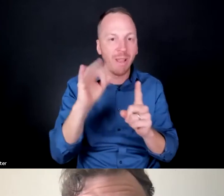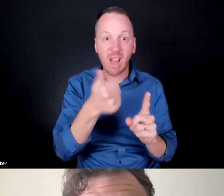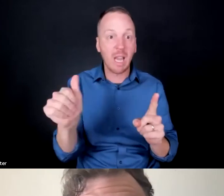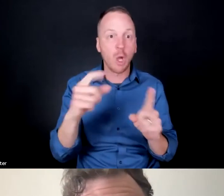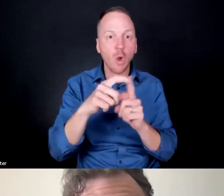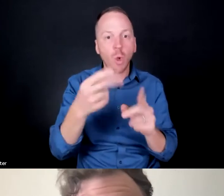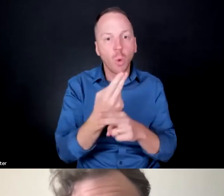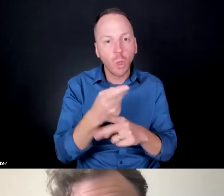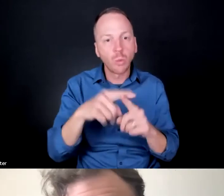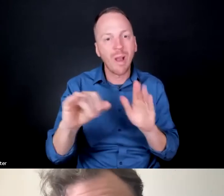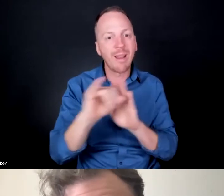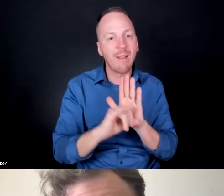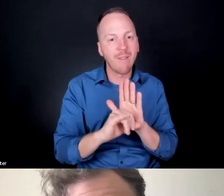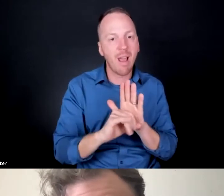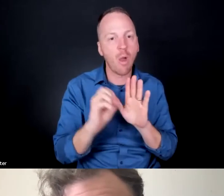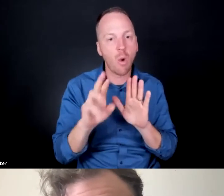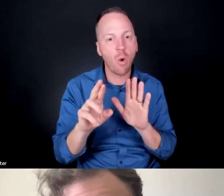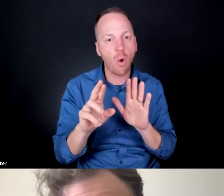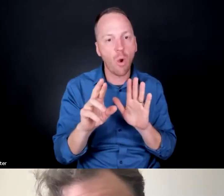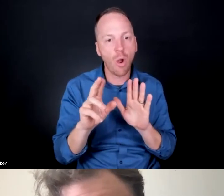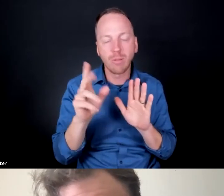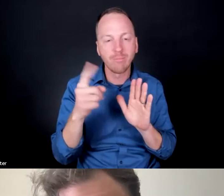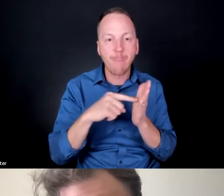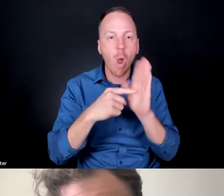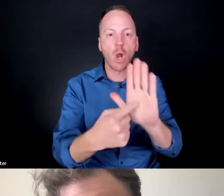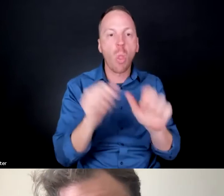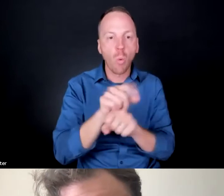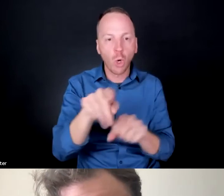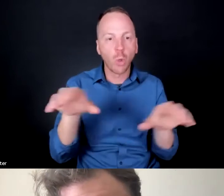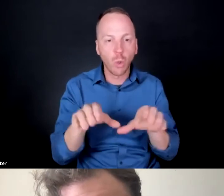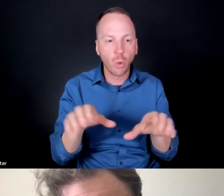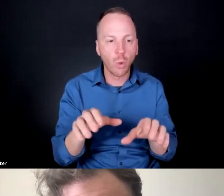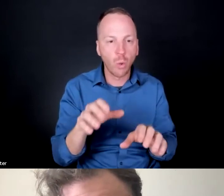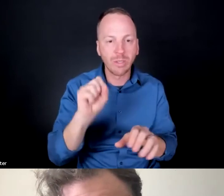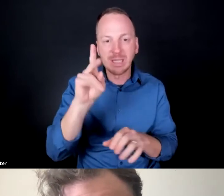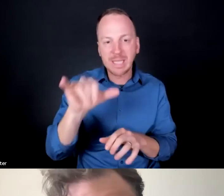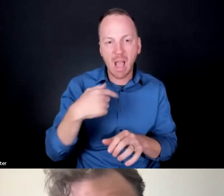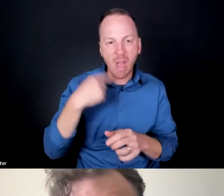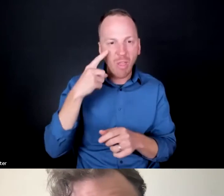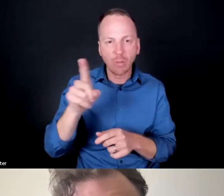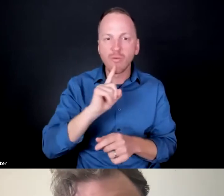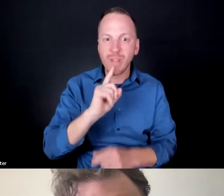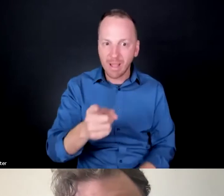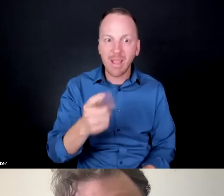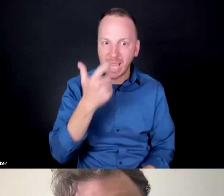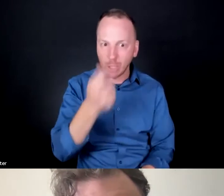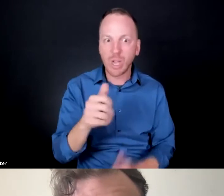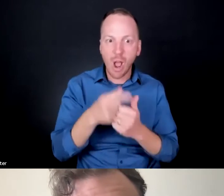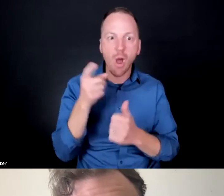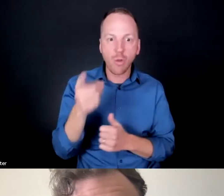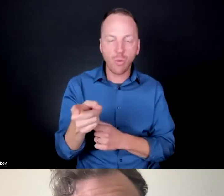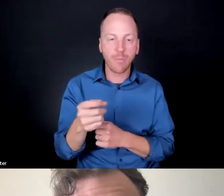to identify or mark out the work that you do? Sky, I think it was really interesting how